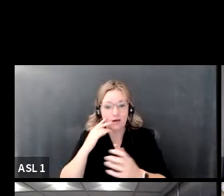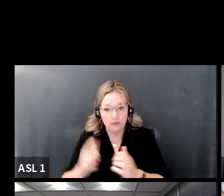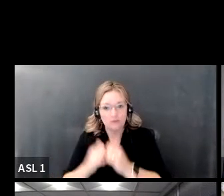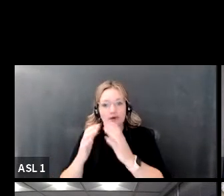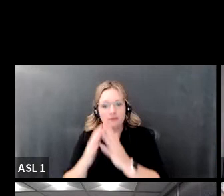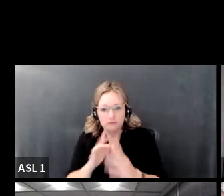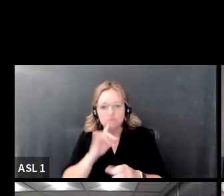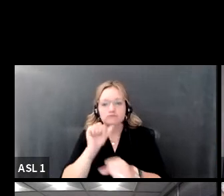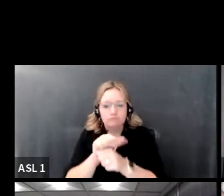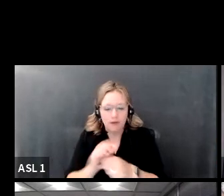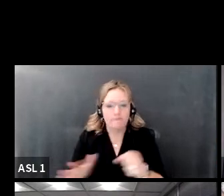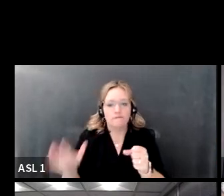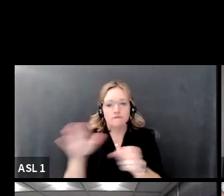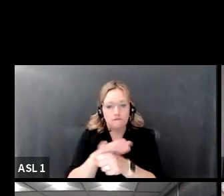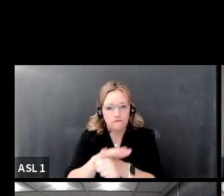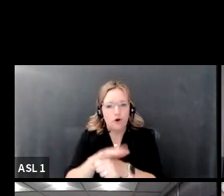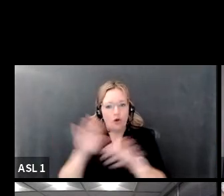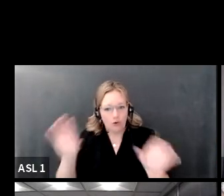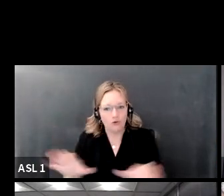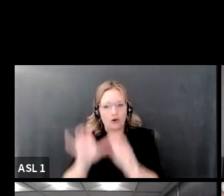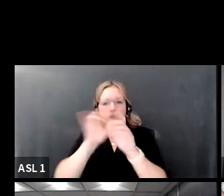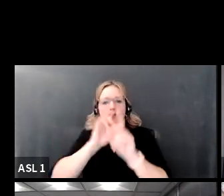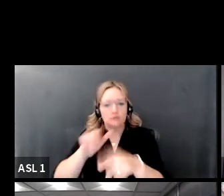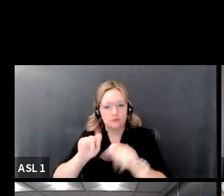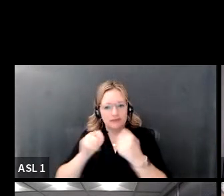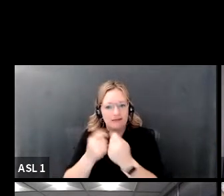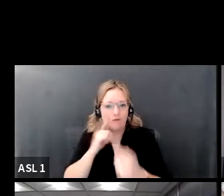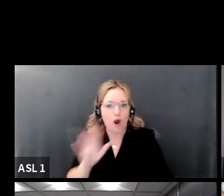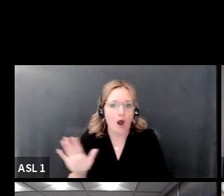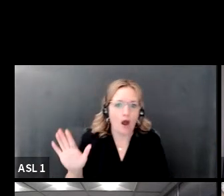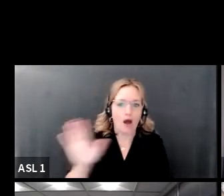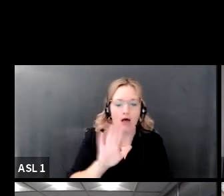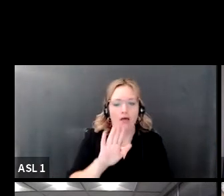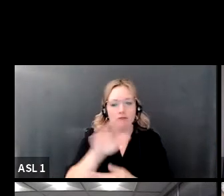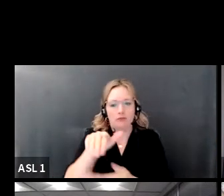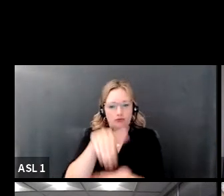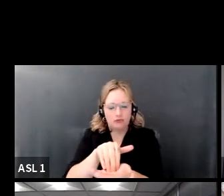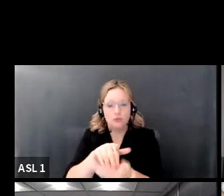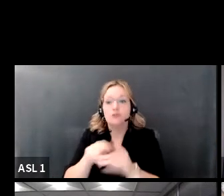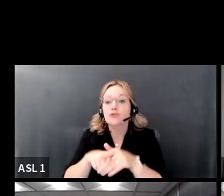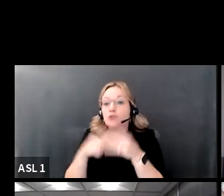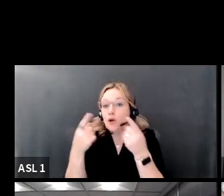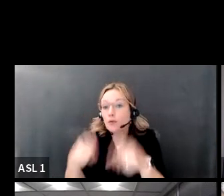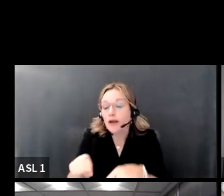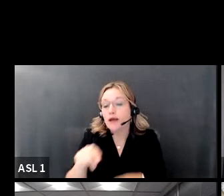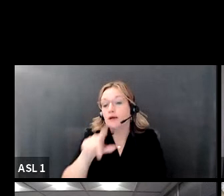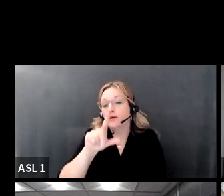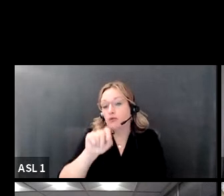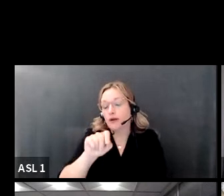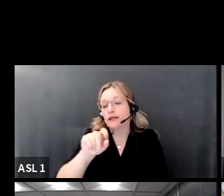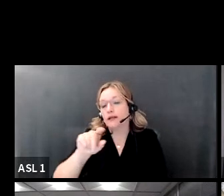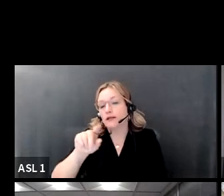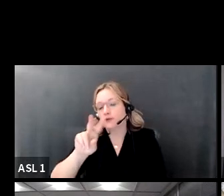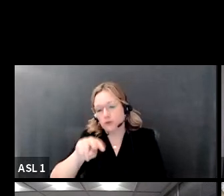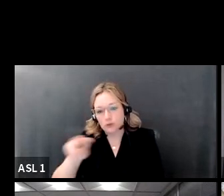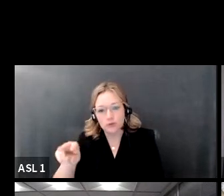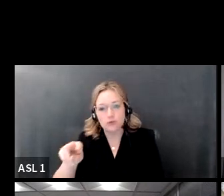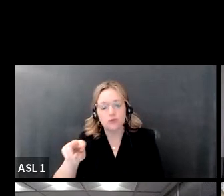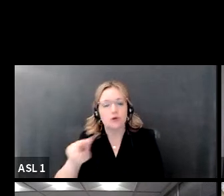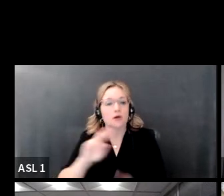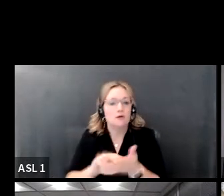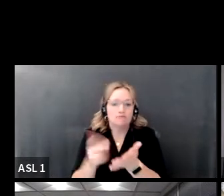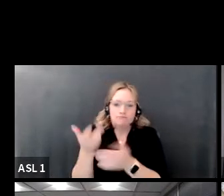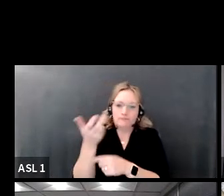full um crisis response team across montreal starting in 2222 investing over 16